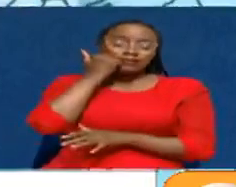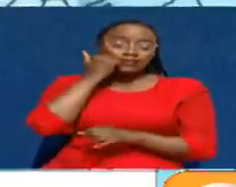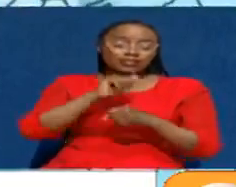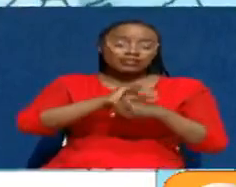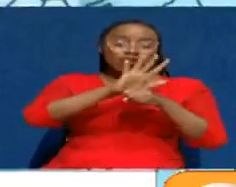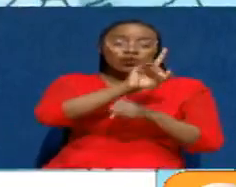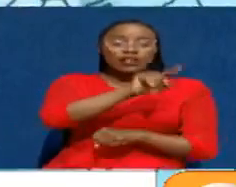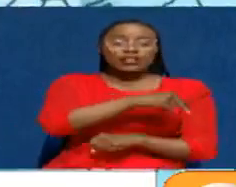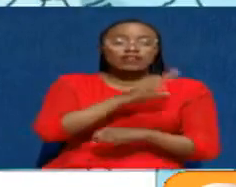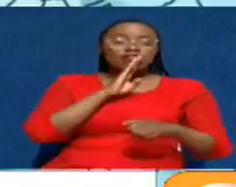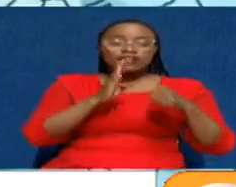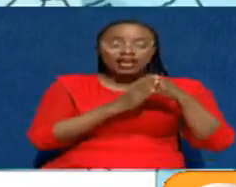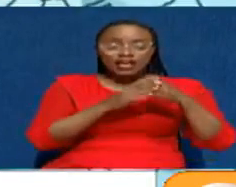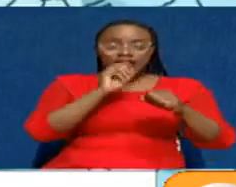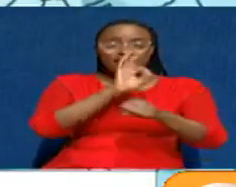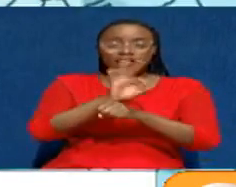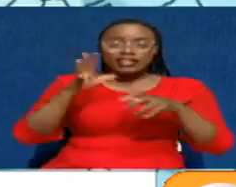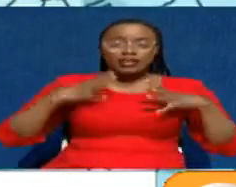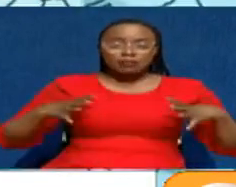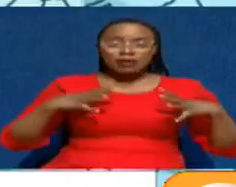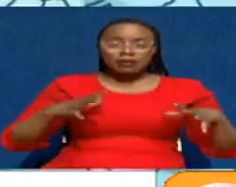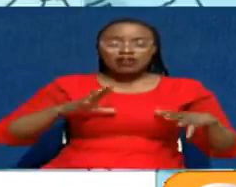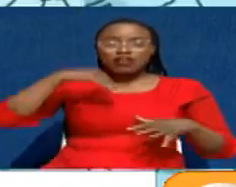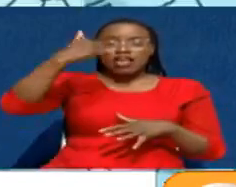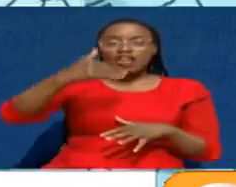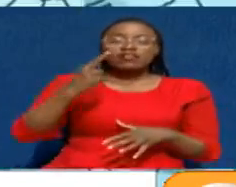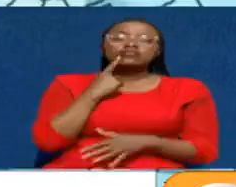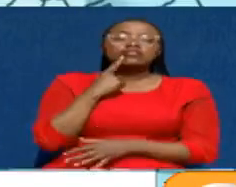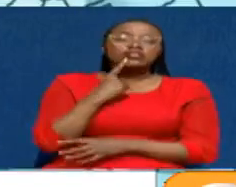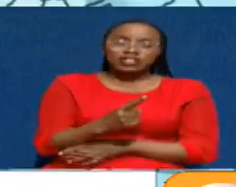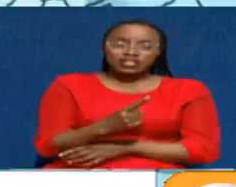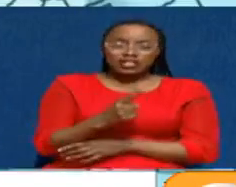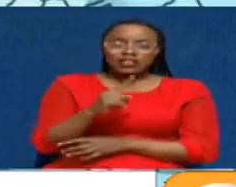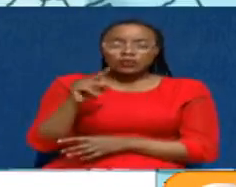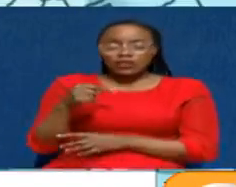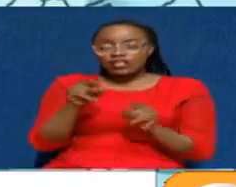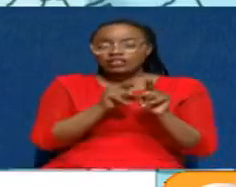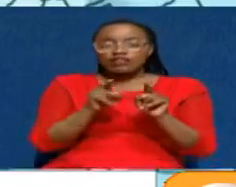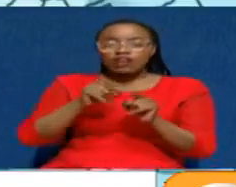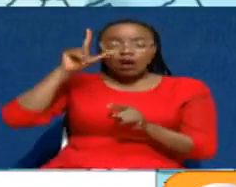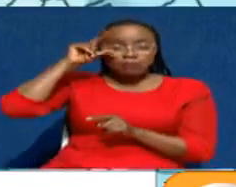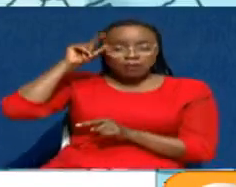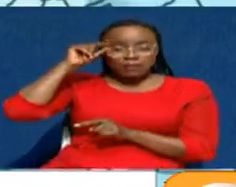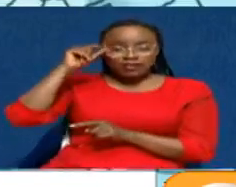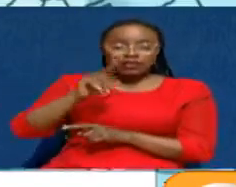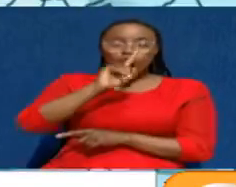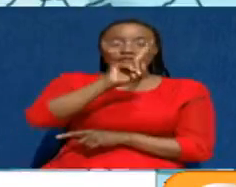at 1,913 cases for every 100,000 people, followed by Mombasa